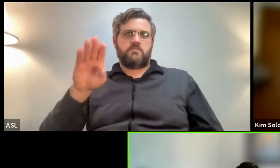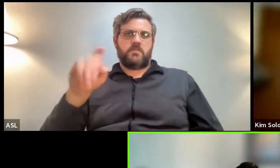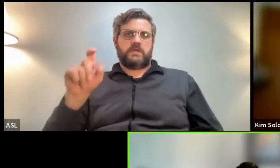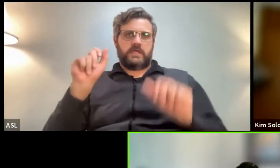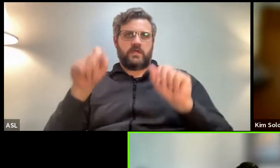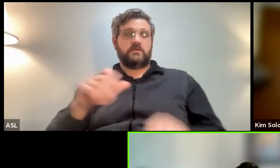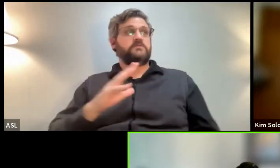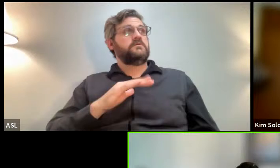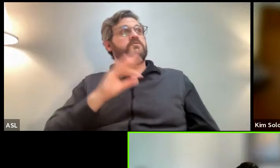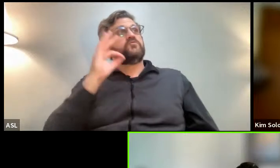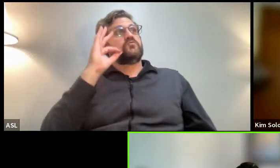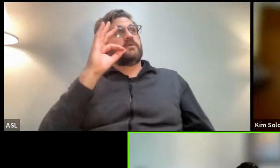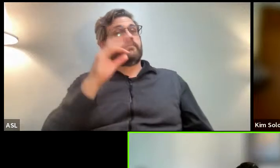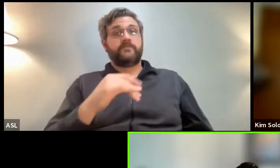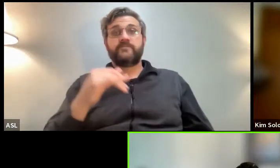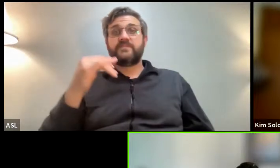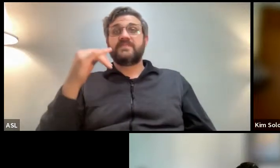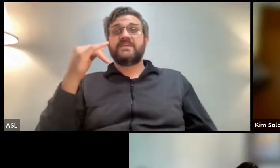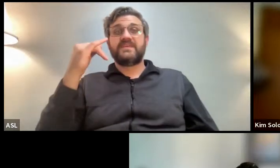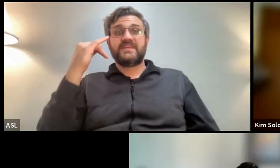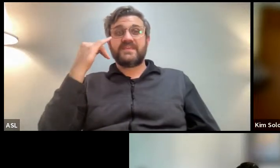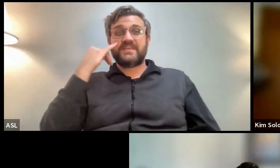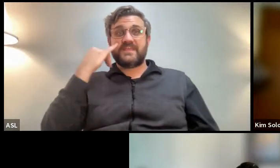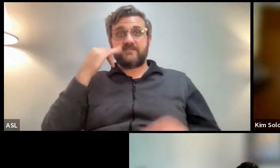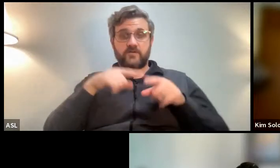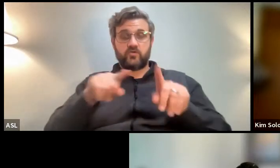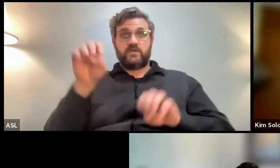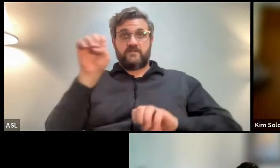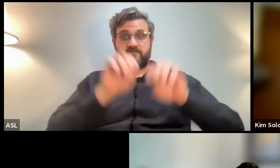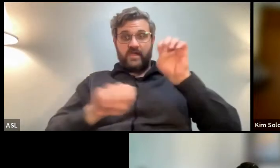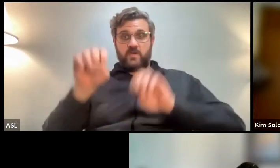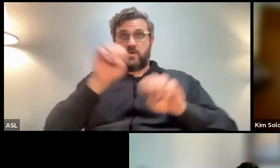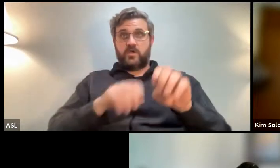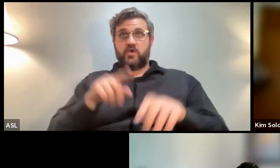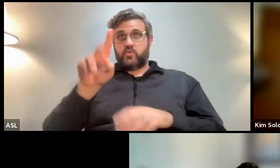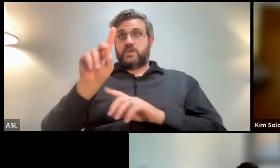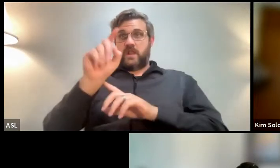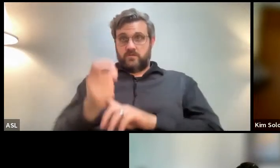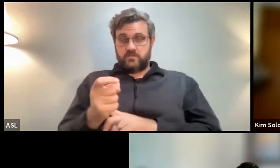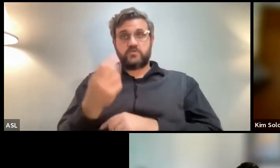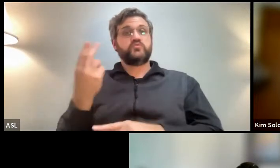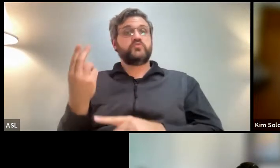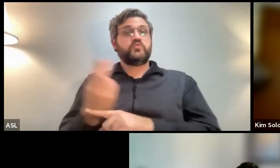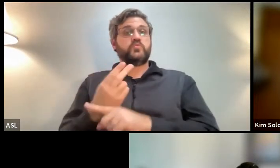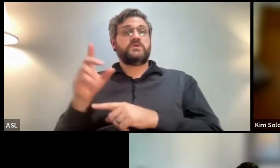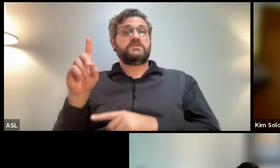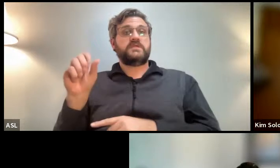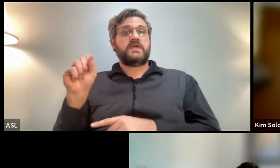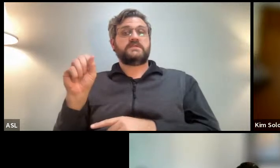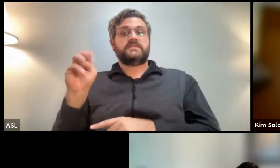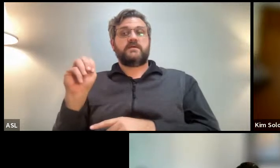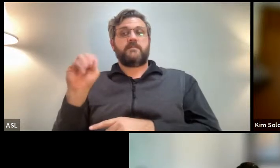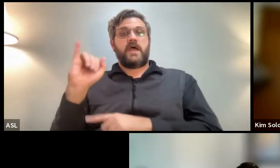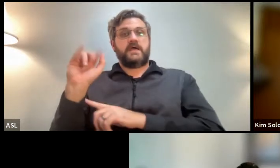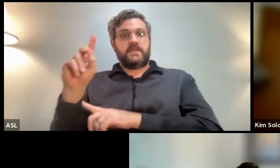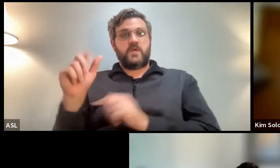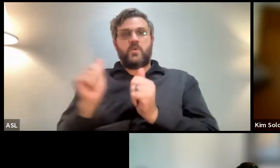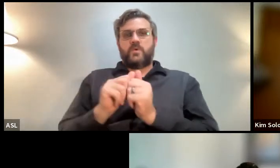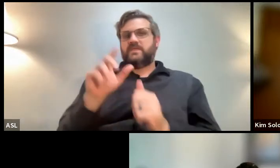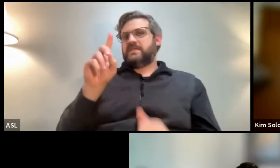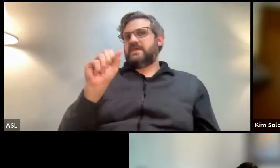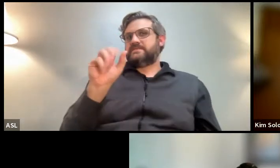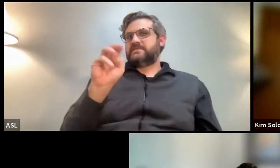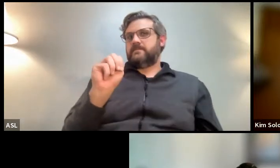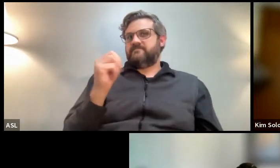Great. If you do diagnose during evaluation, do you utilize the DSM ID with the DSM-5?